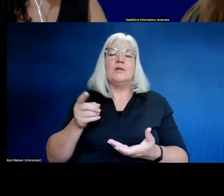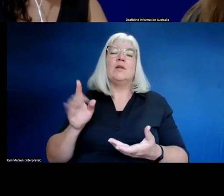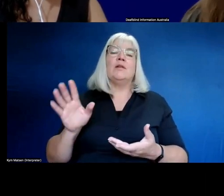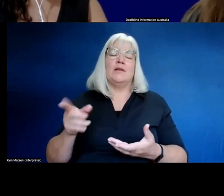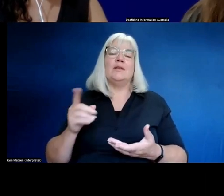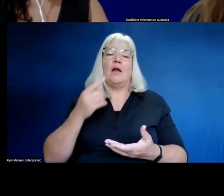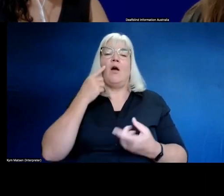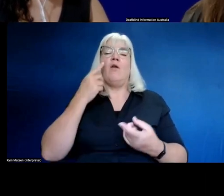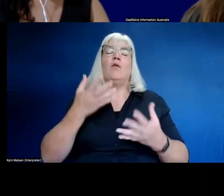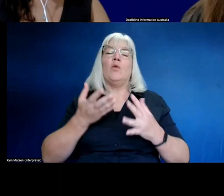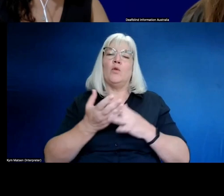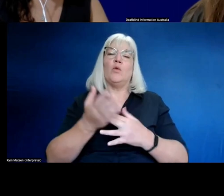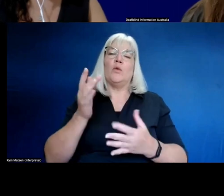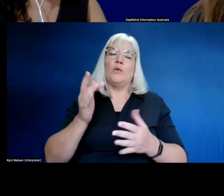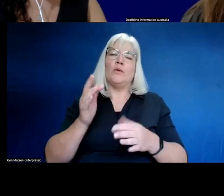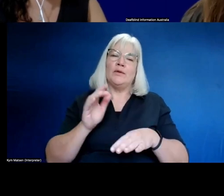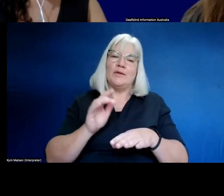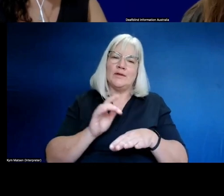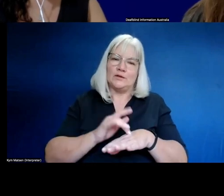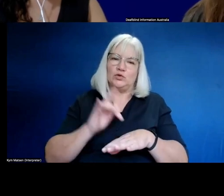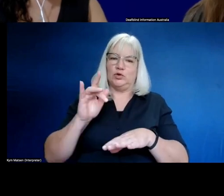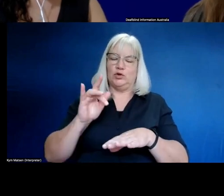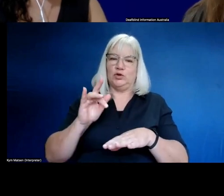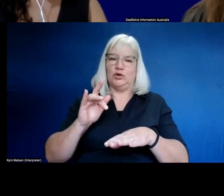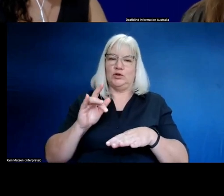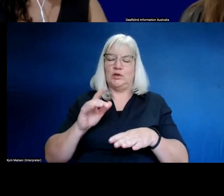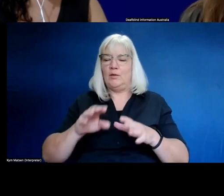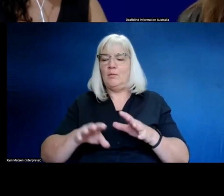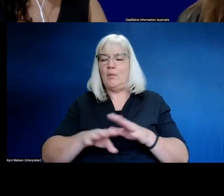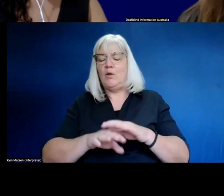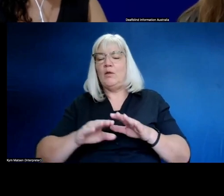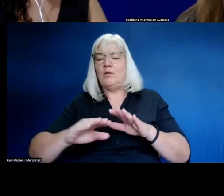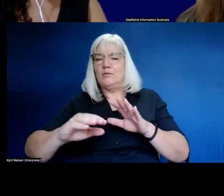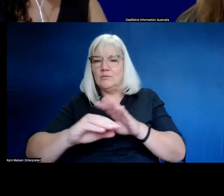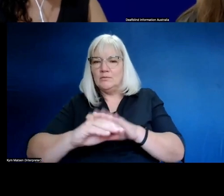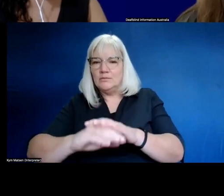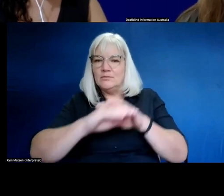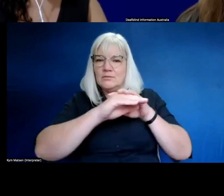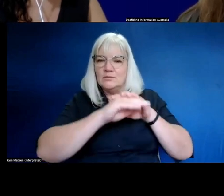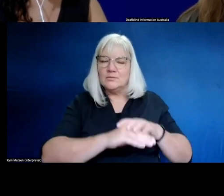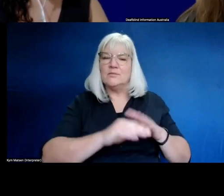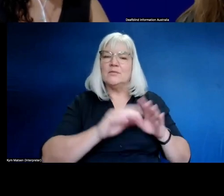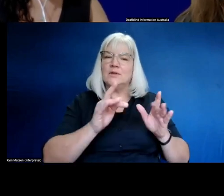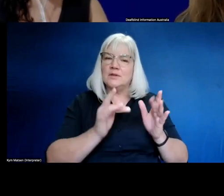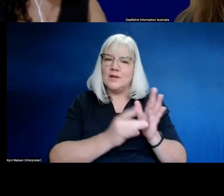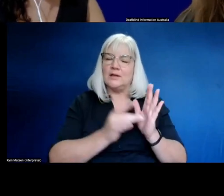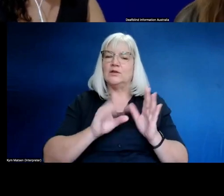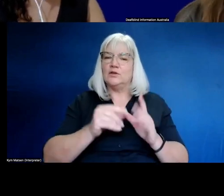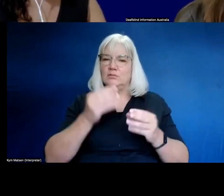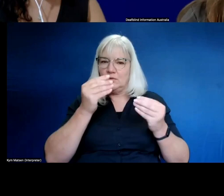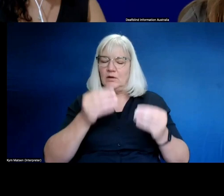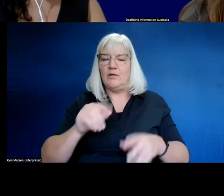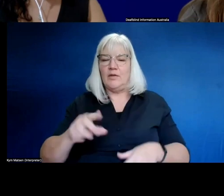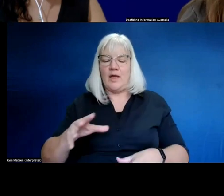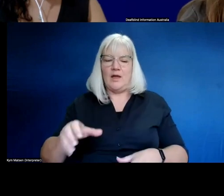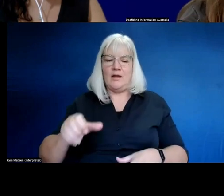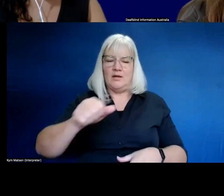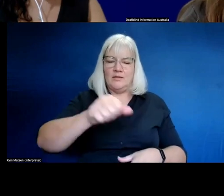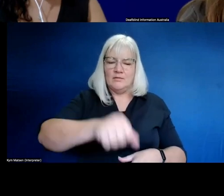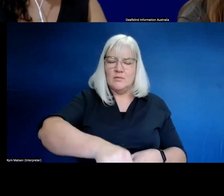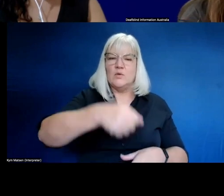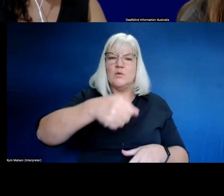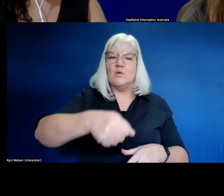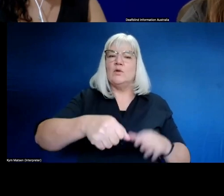touching things together and acknowledging each other's touch. So if they reach for the spoon, you tap their hand, you